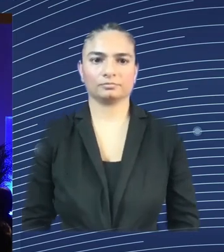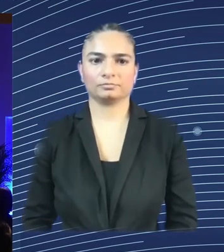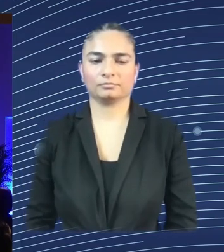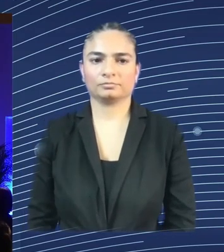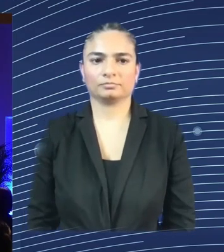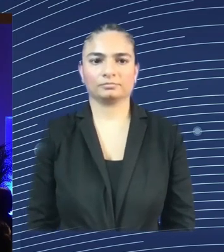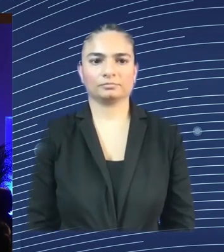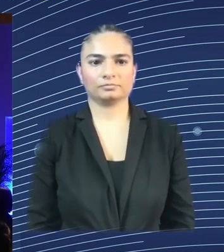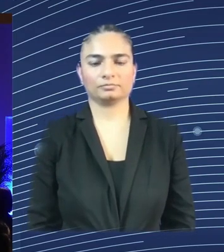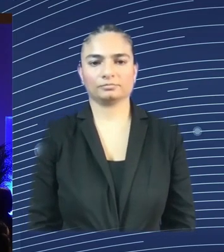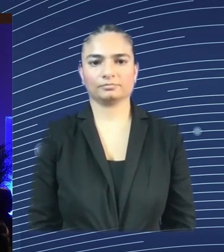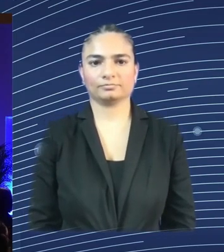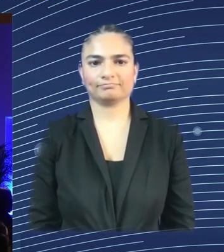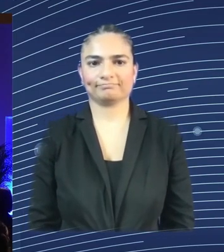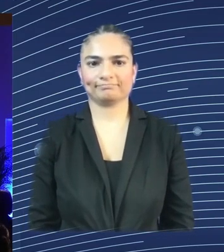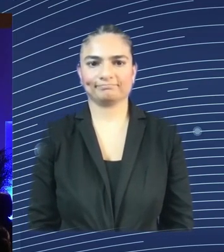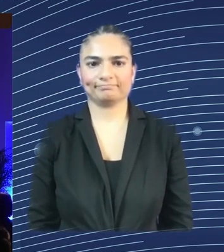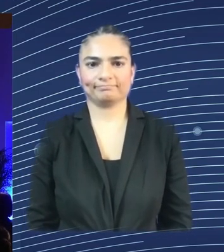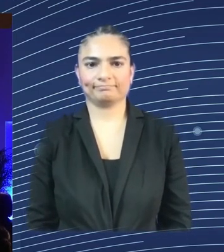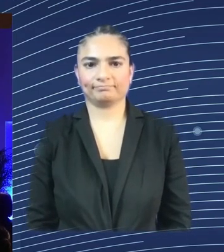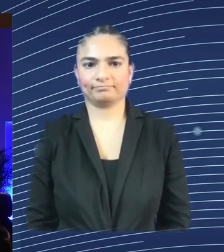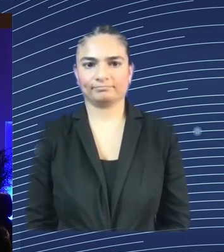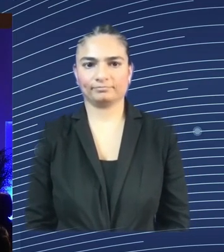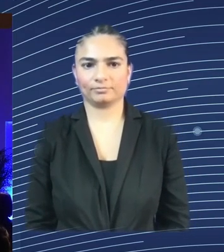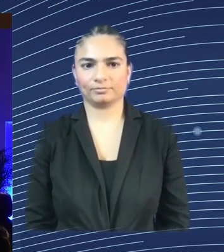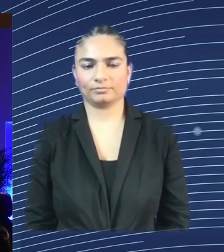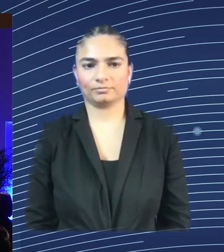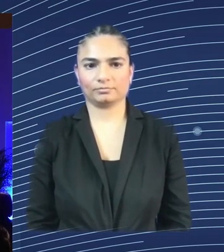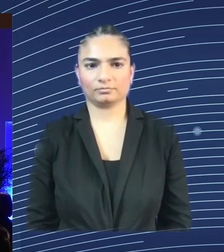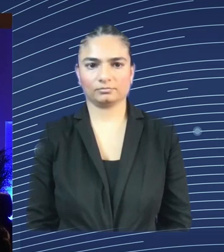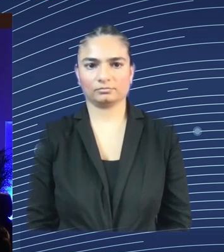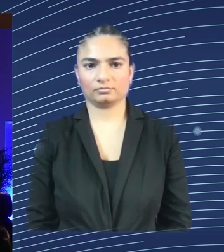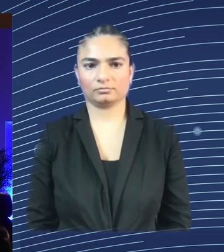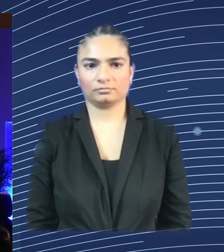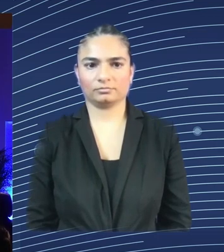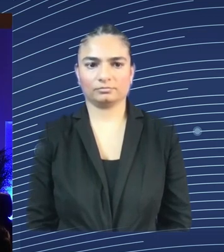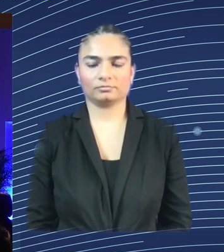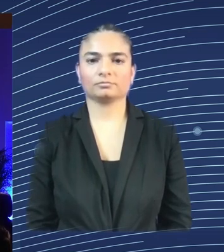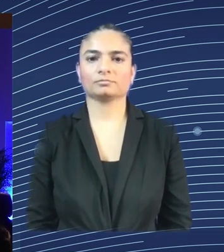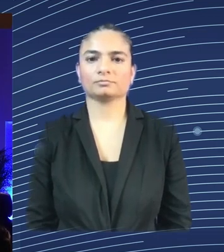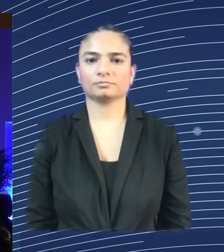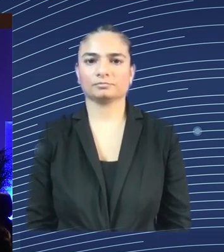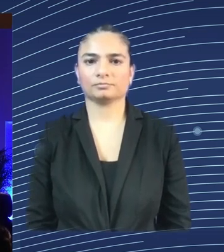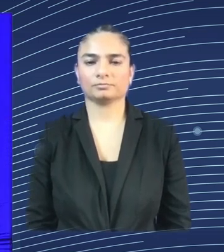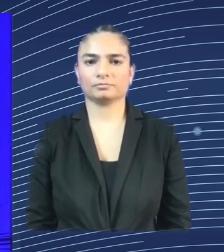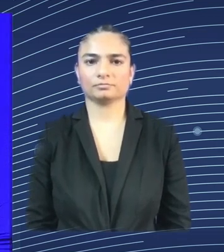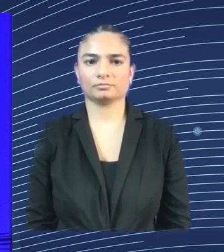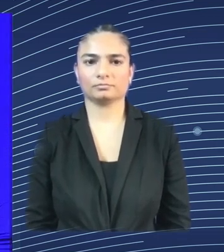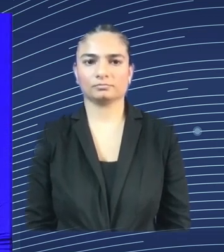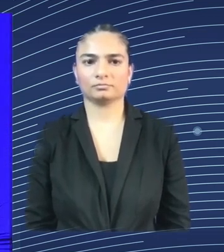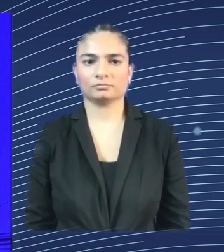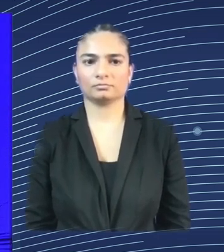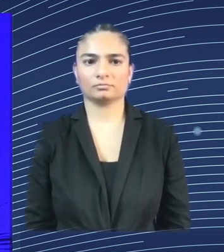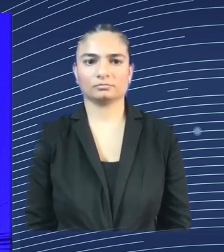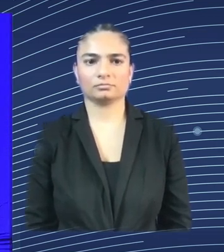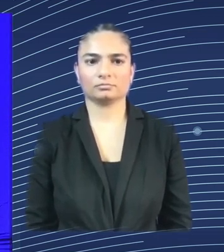Welcome to the second breakout session of the day. The title is How Can AI Support Fair Mobility and Help